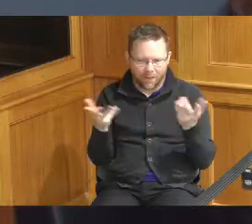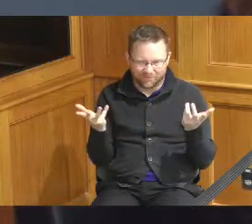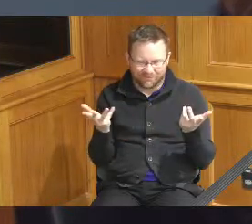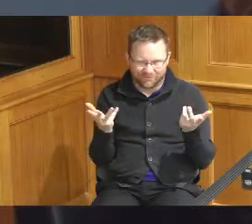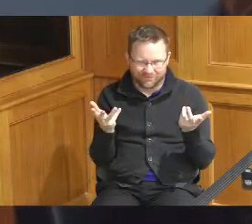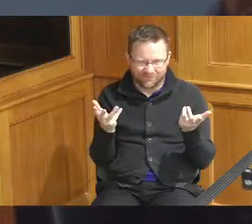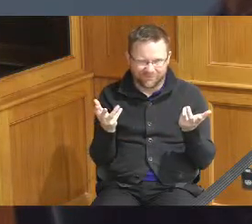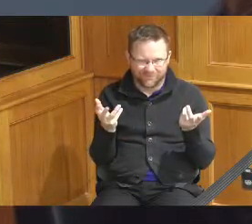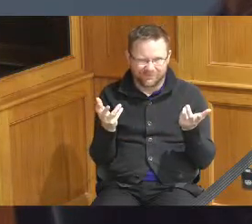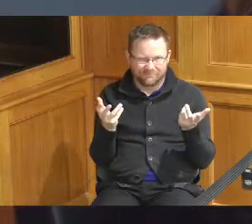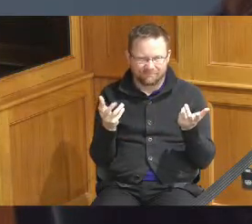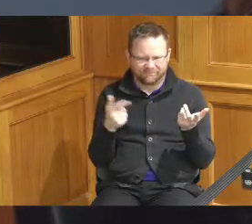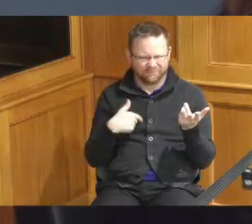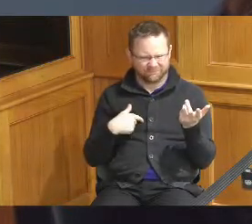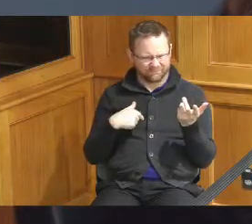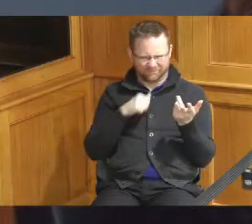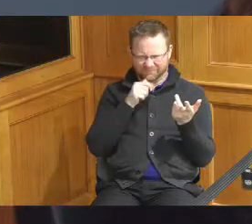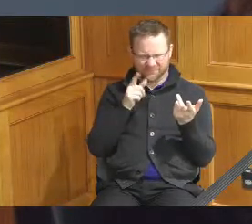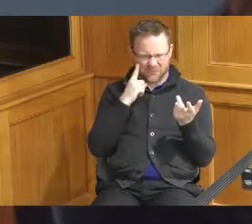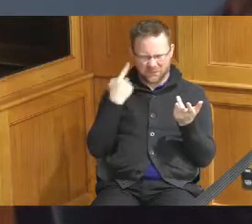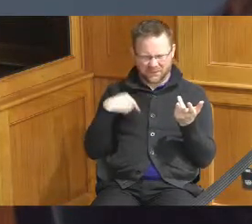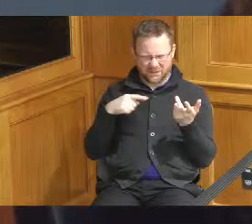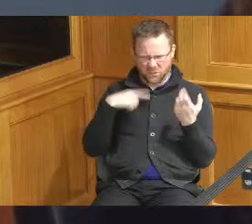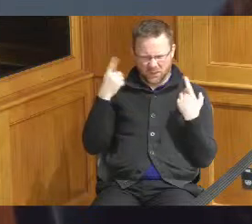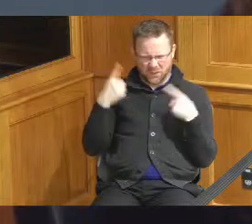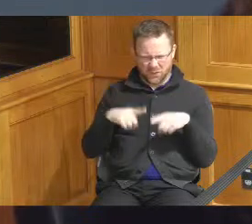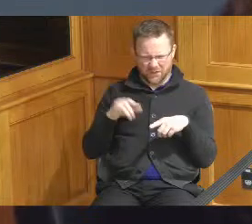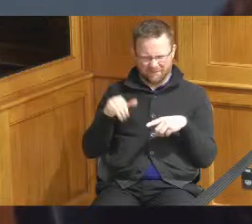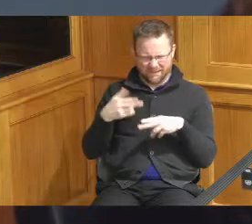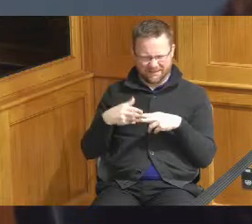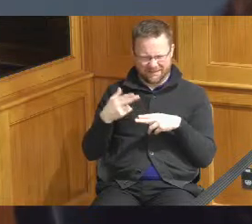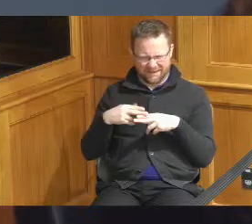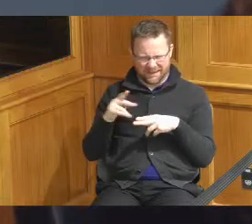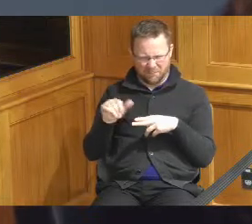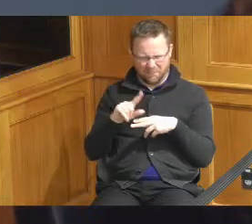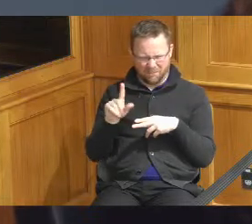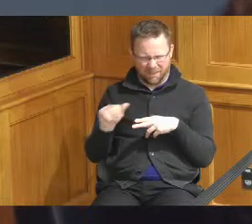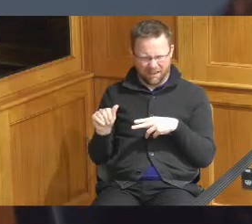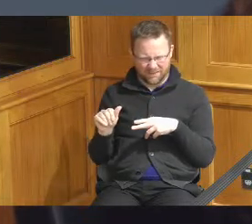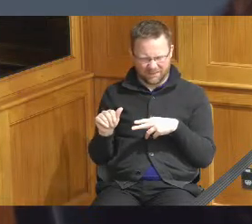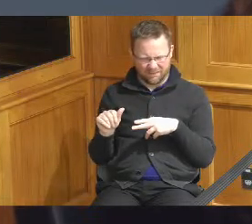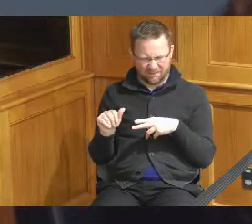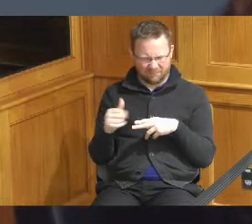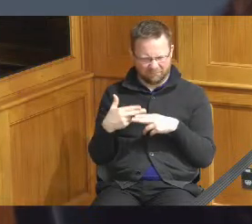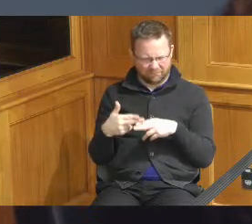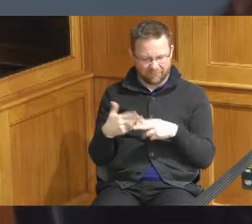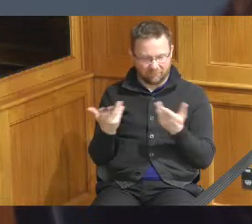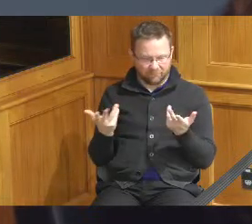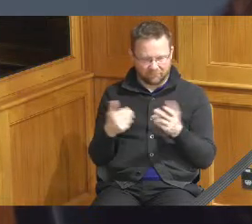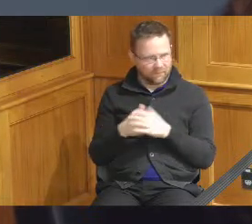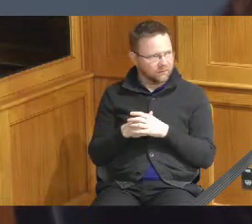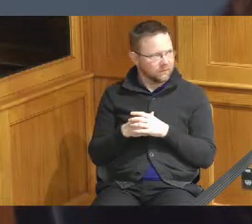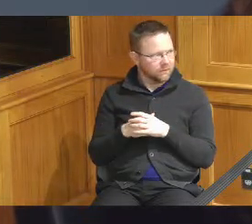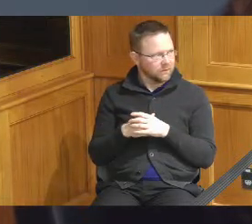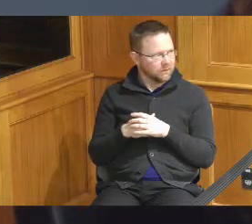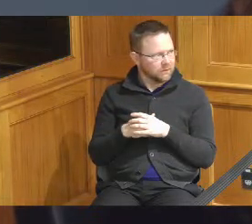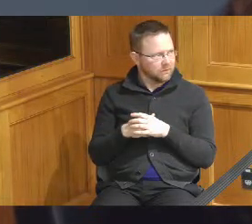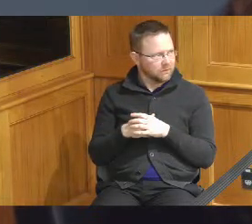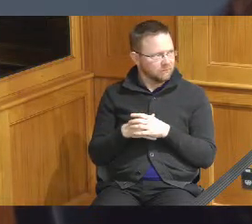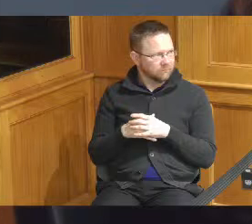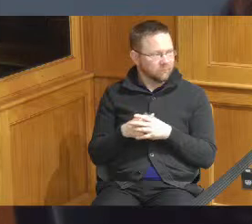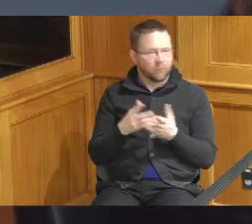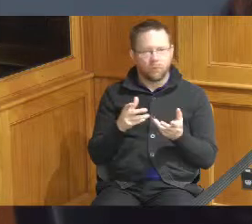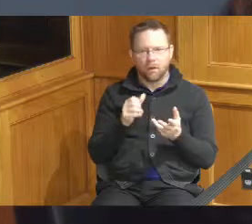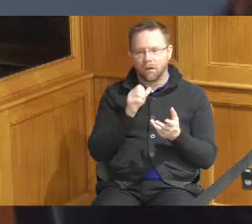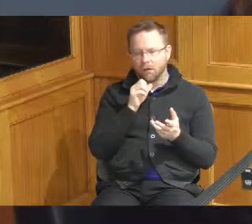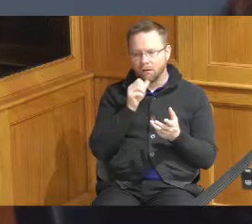that area, but I don't think we agreed that that's something we wanted to call it, which is not as significant